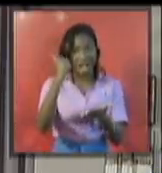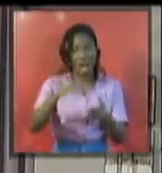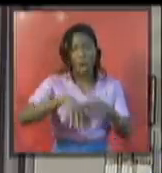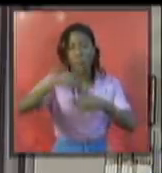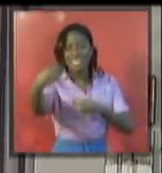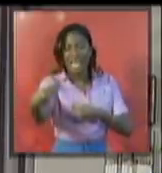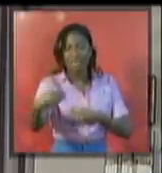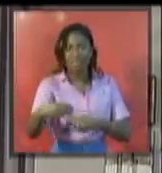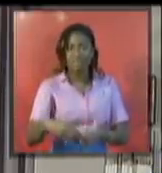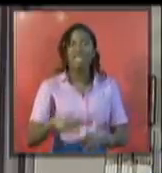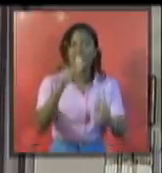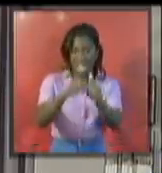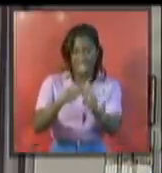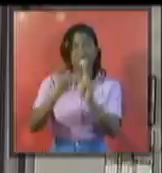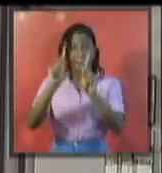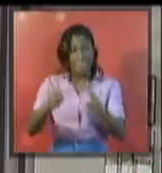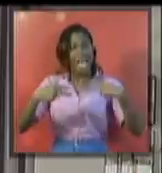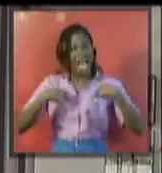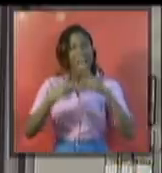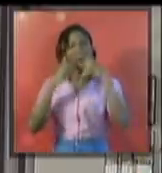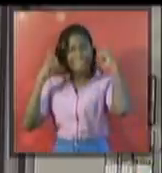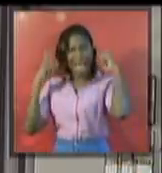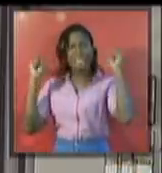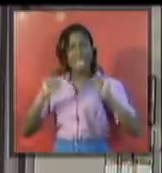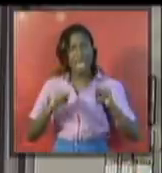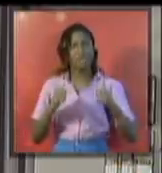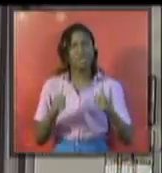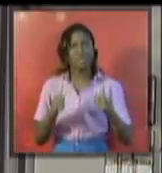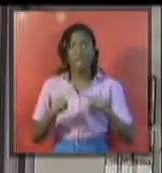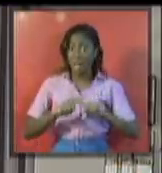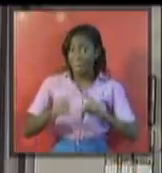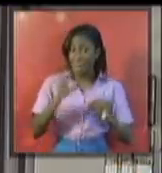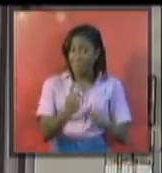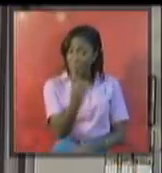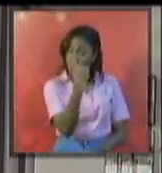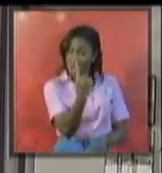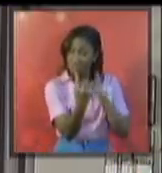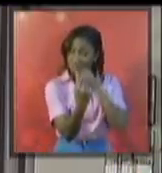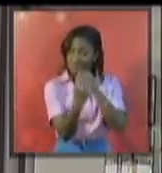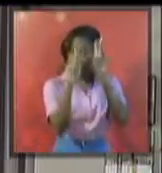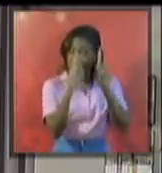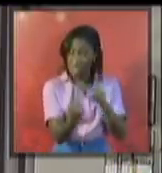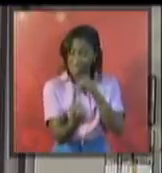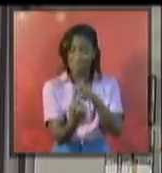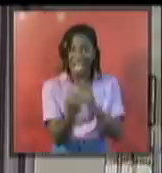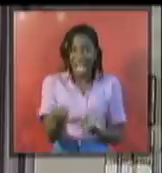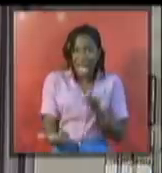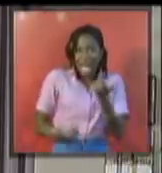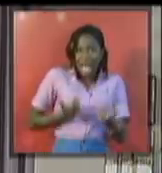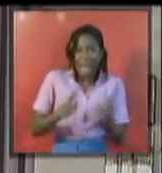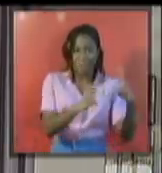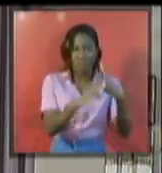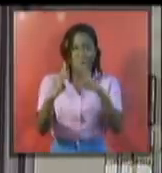enforced, everybody has a mask. But it just takes one person on that bench in Brian Lara Promenade